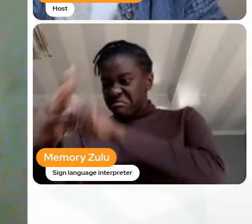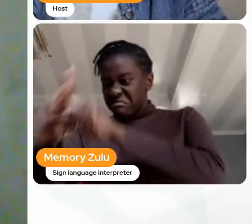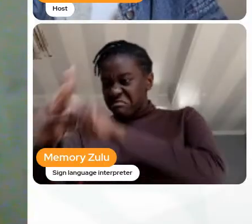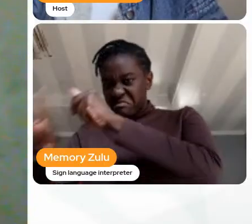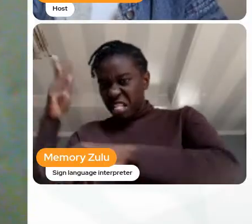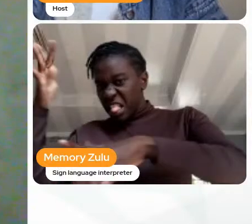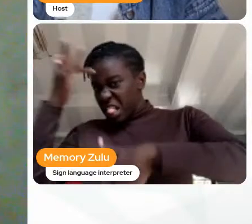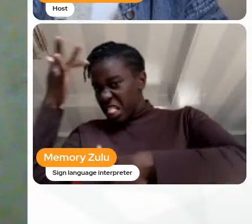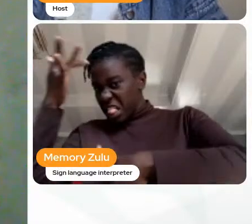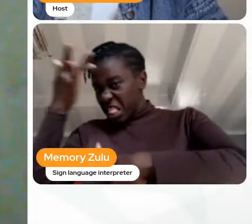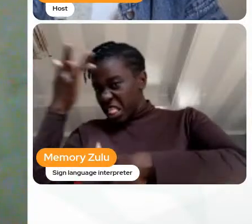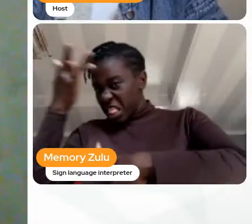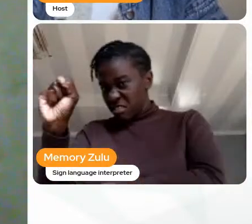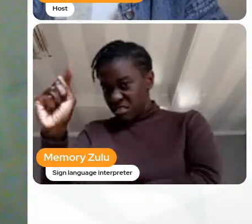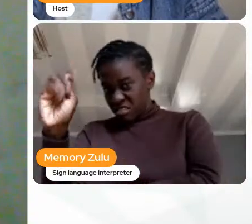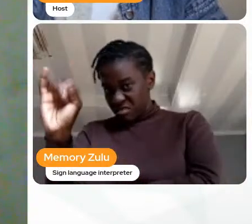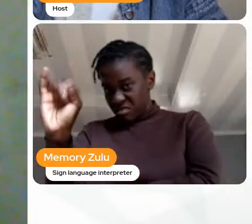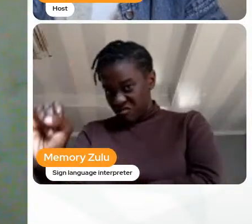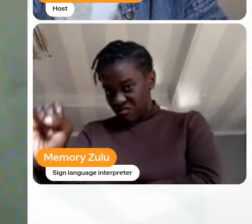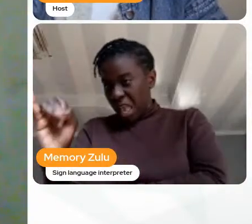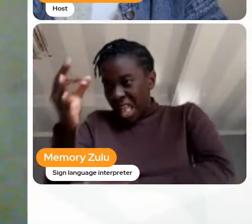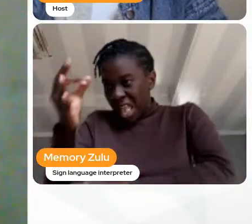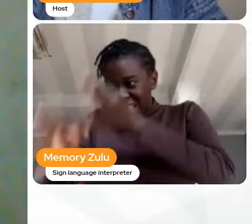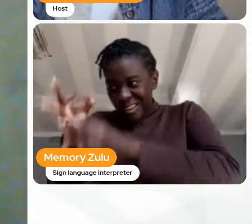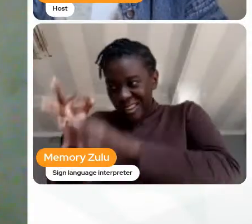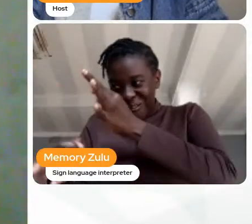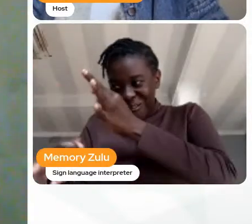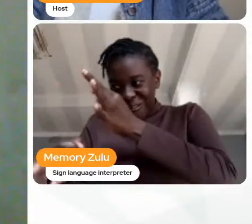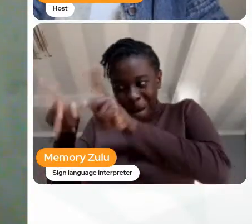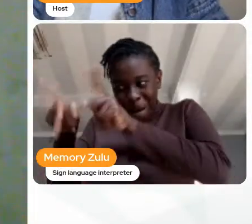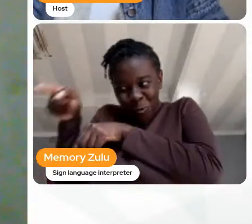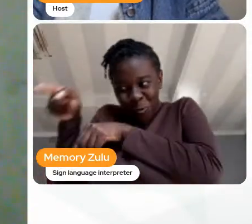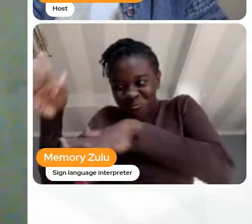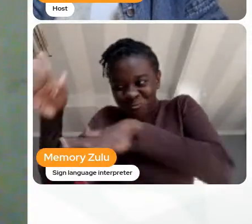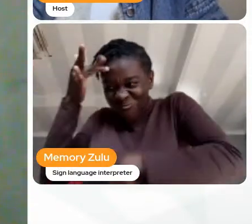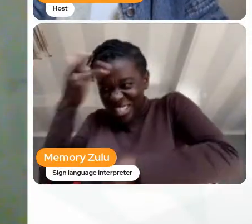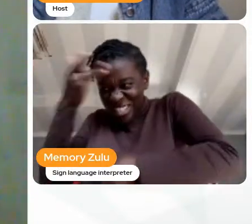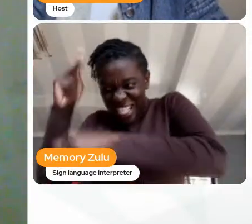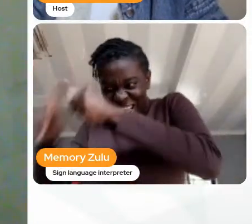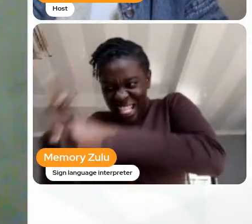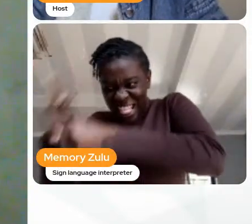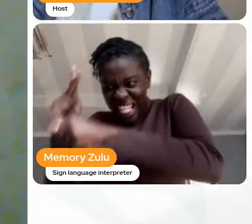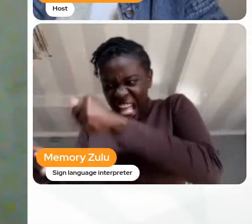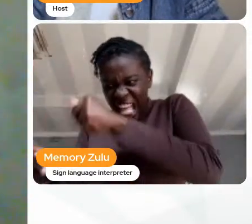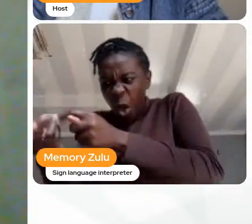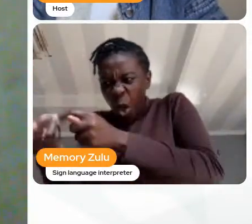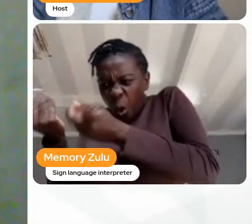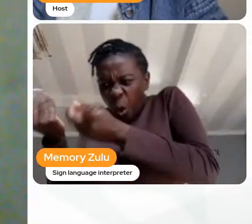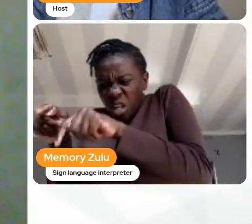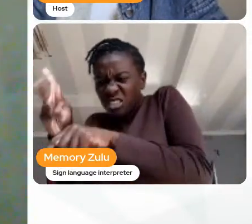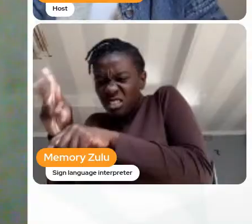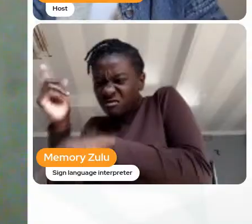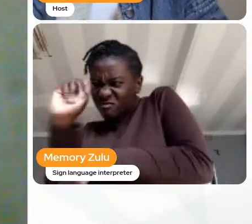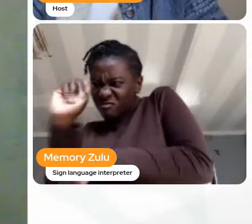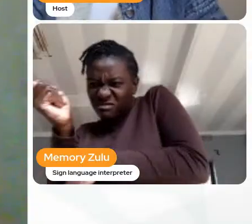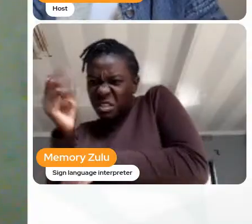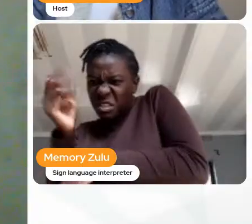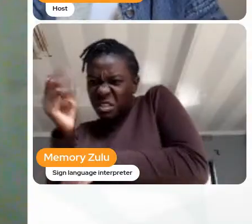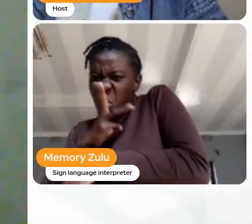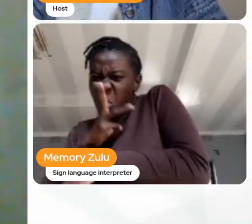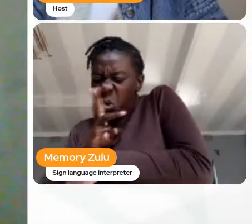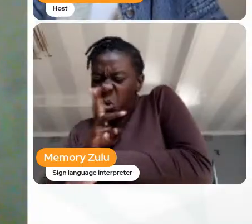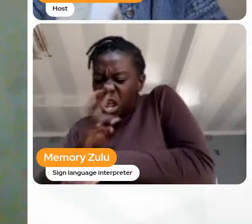say there will be some sort of discharge that will be coming out. So initially, before that discharge, you might see, to